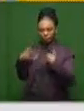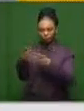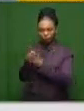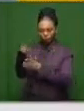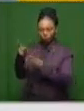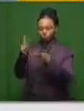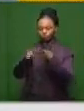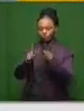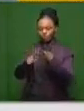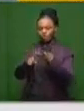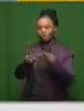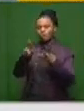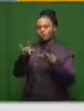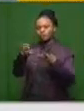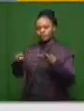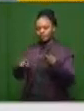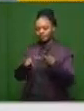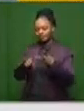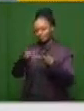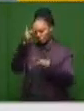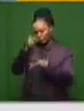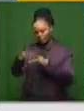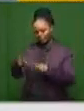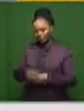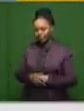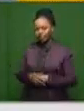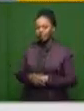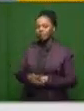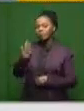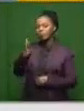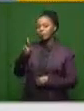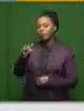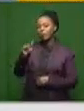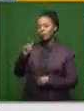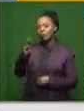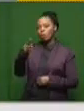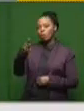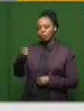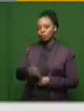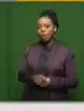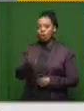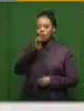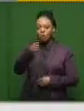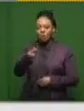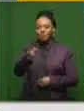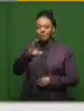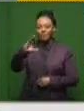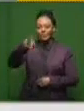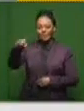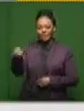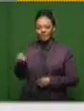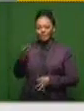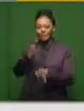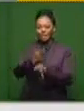some comments coming from this one particularly, Bram Morrow, saying the comment of the Chief Justice and Tatemohueng makes